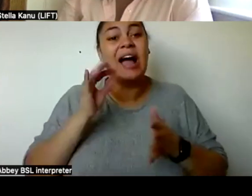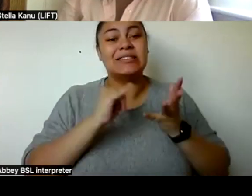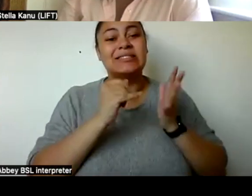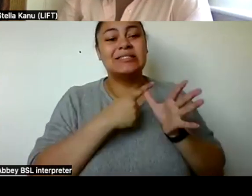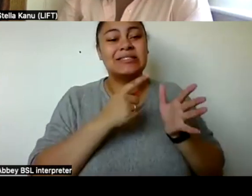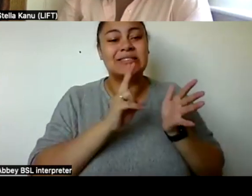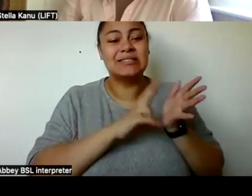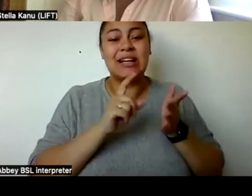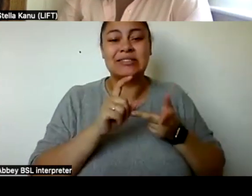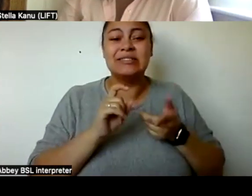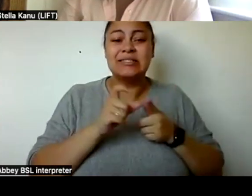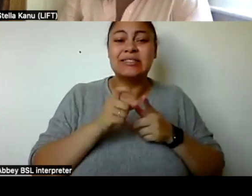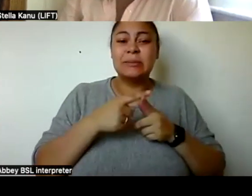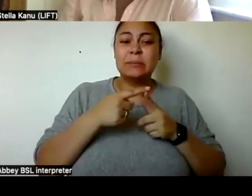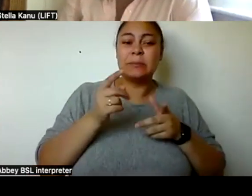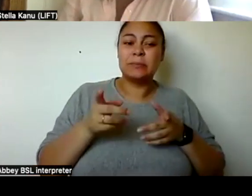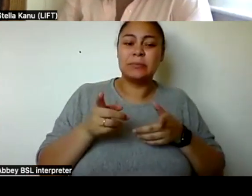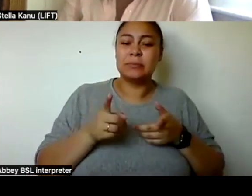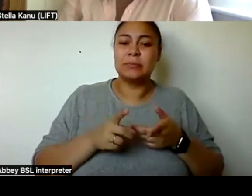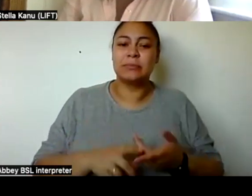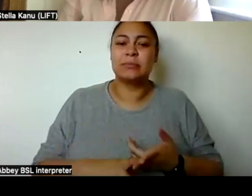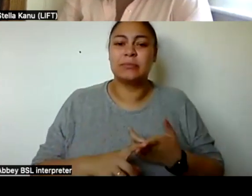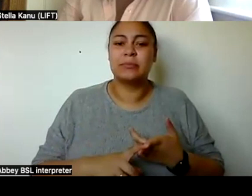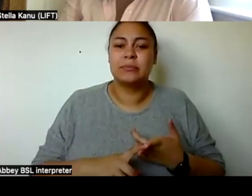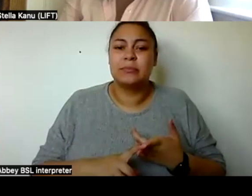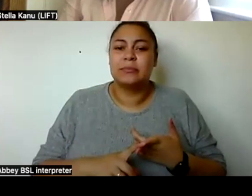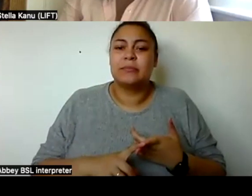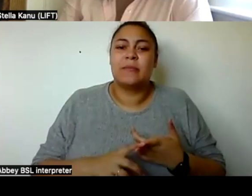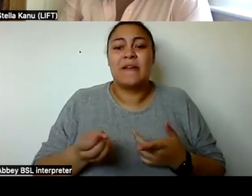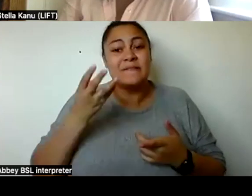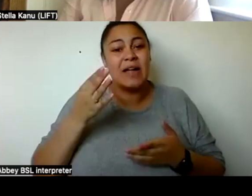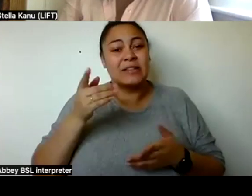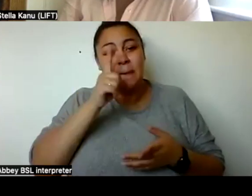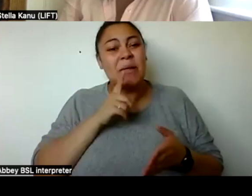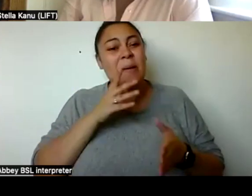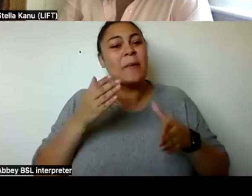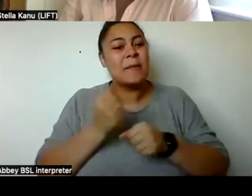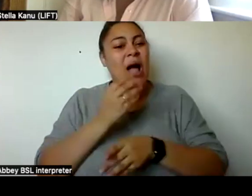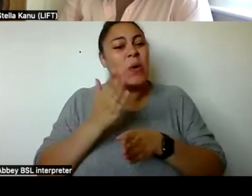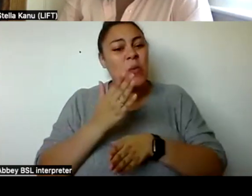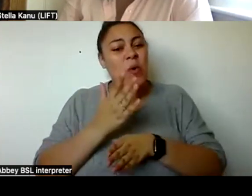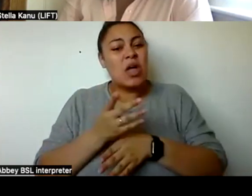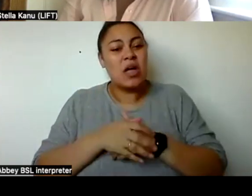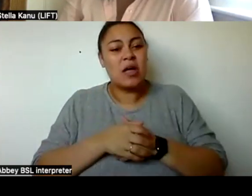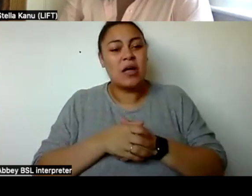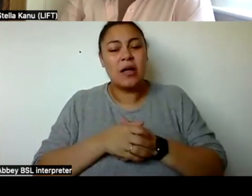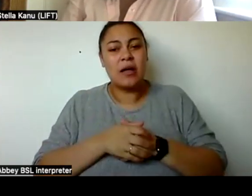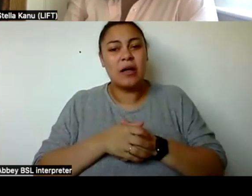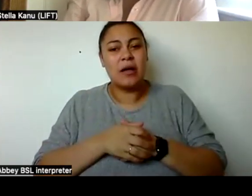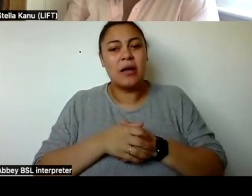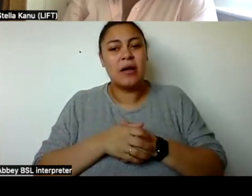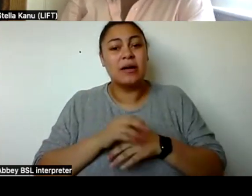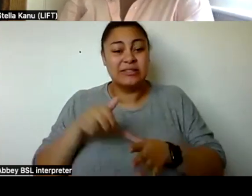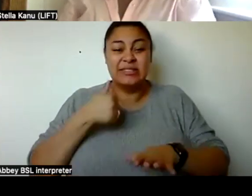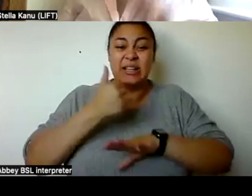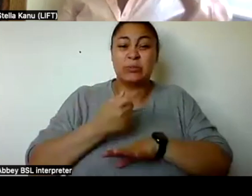about changing the way we lead. So I'm the founder of People Make It Work, and I set it up 22 years ago. And until